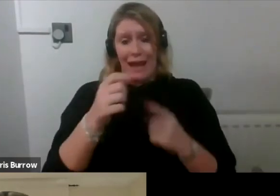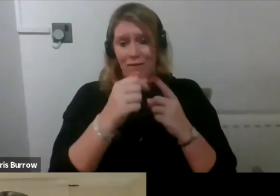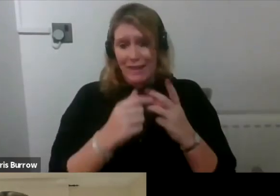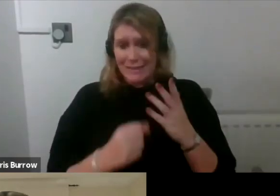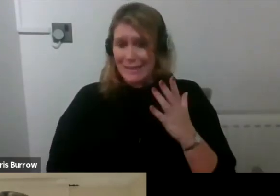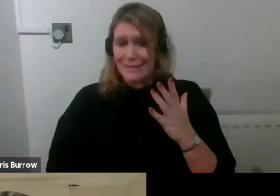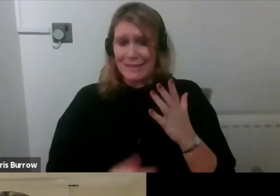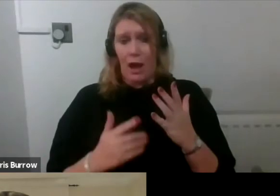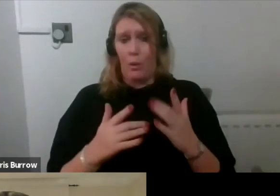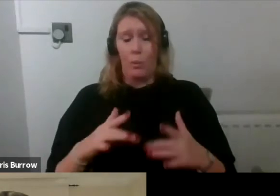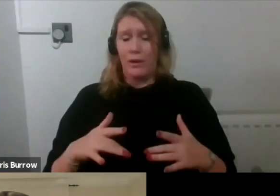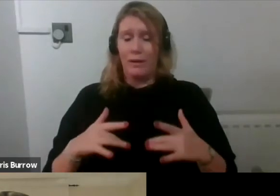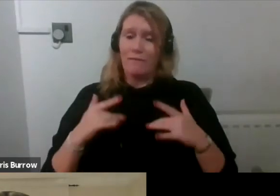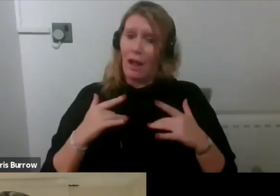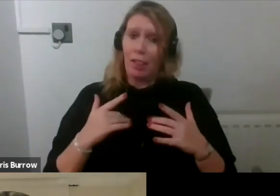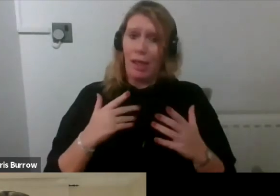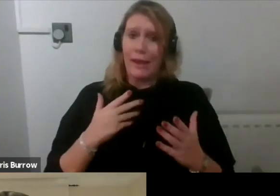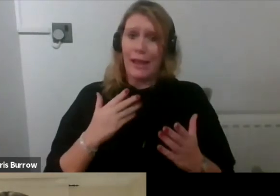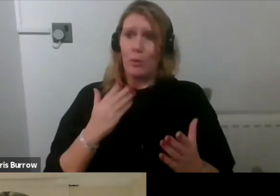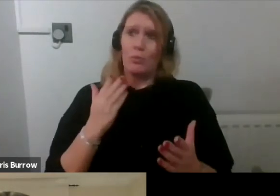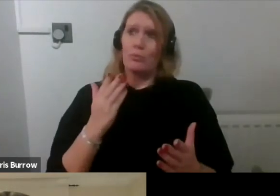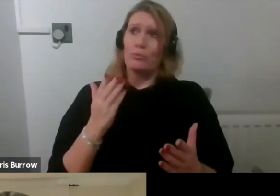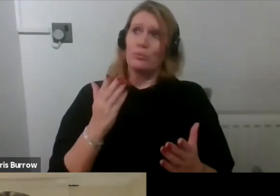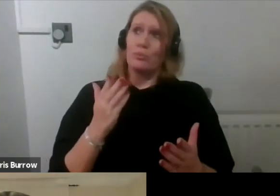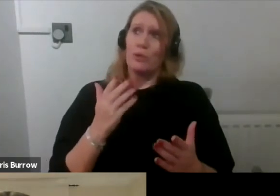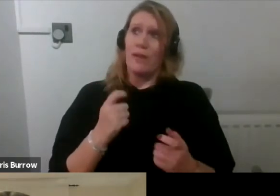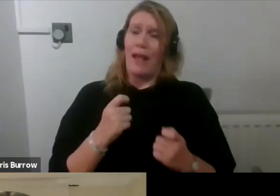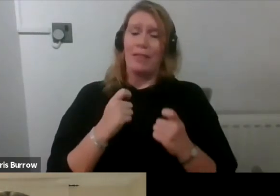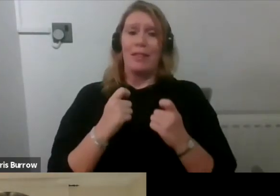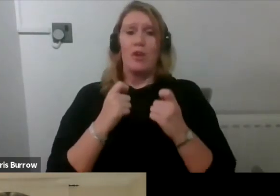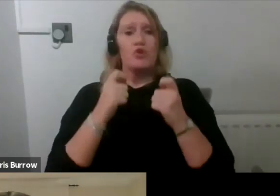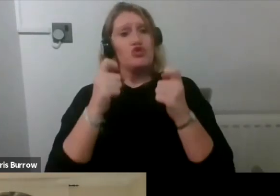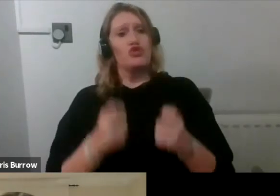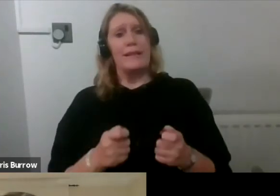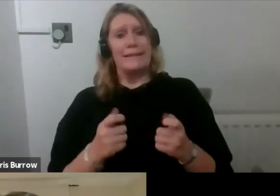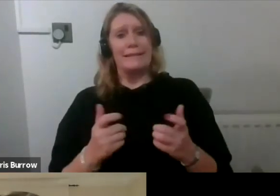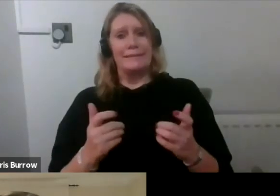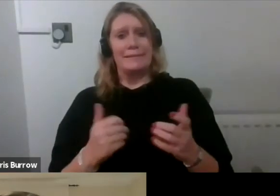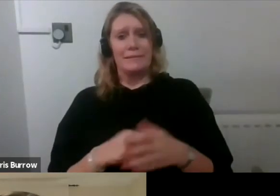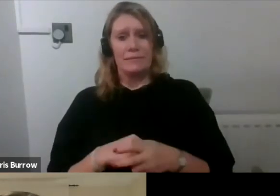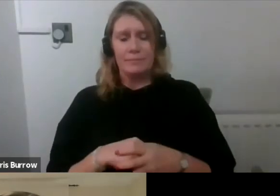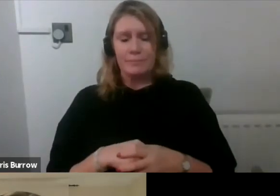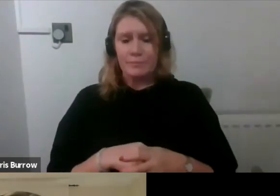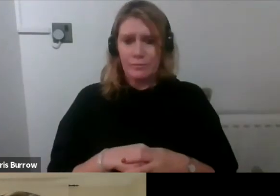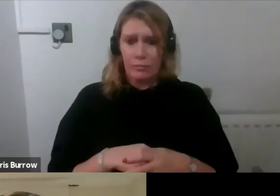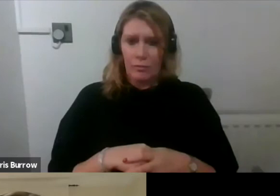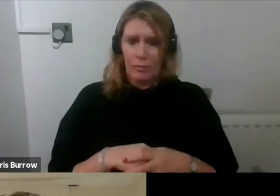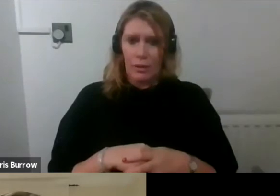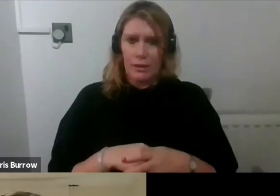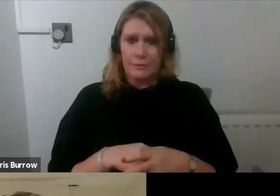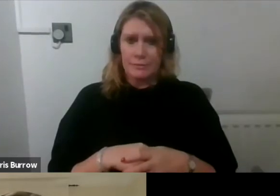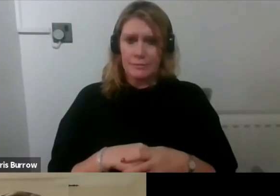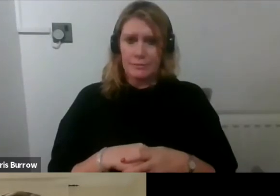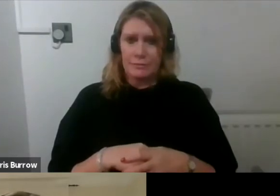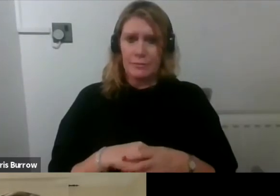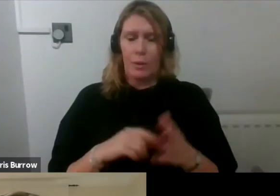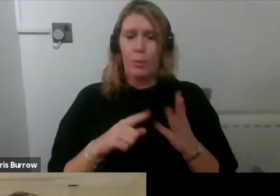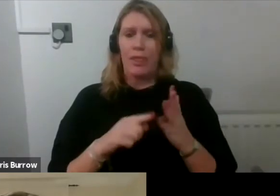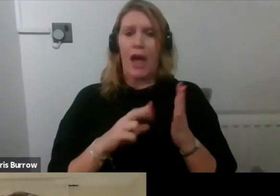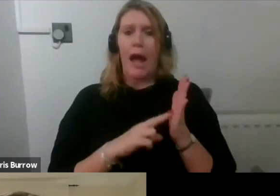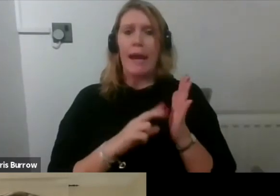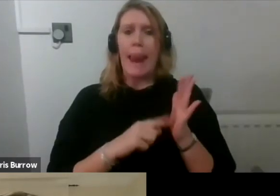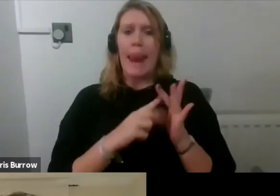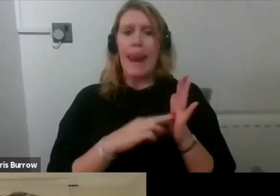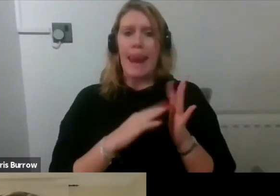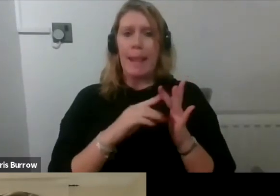and authenticity it's had. Yeah, yeah, I think so. I mean, Unlimited work. It was interesting working with them because I think they're a